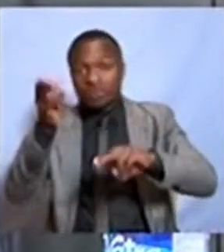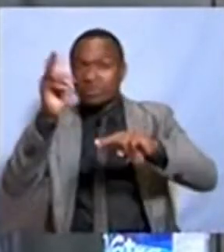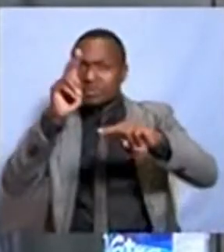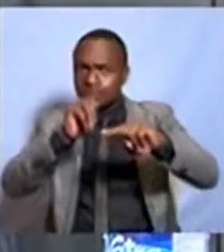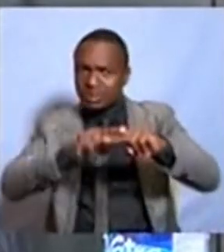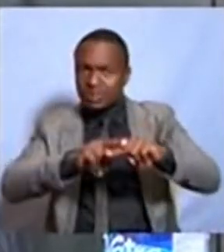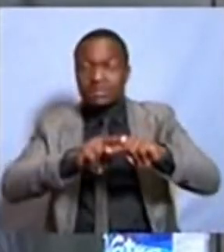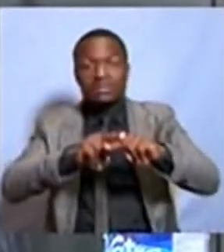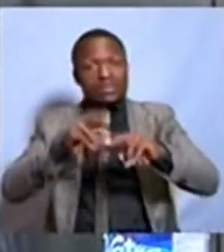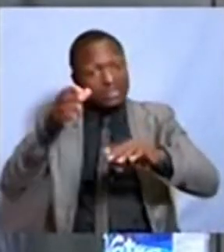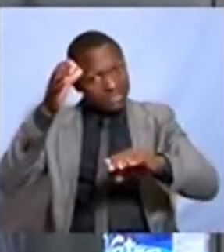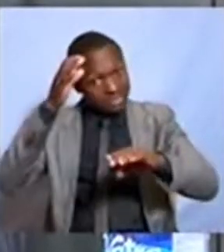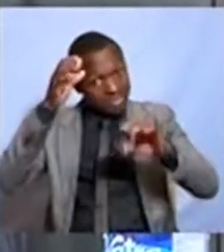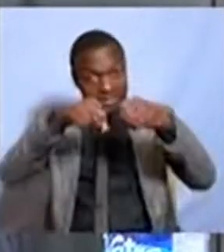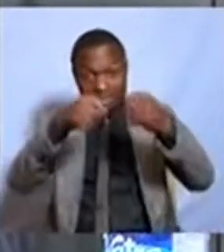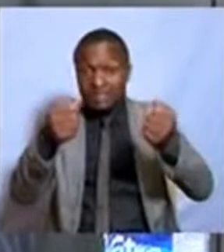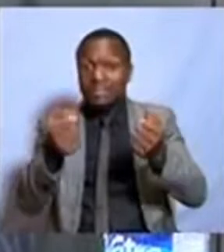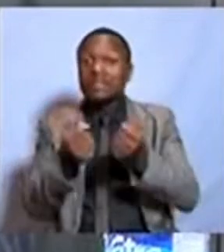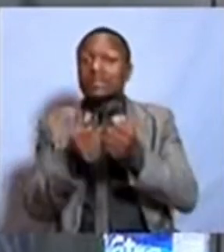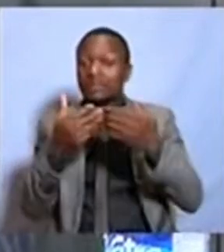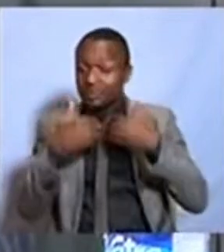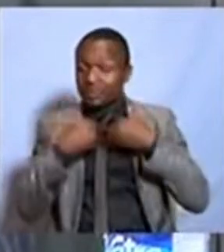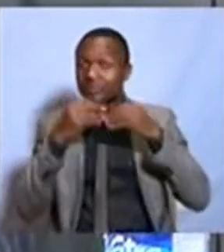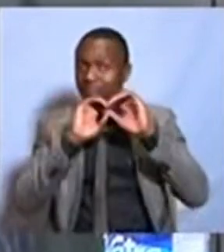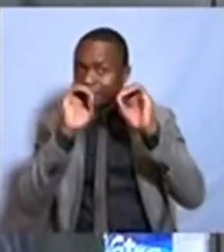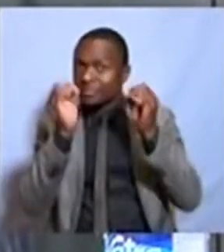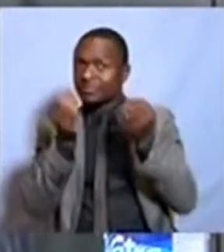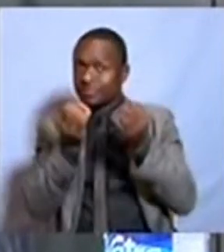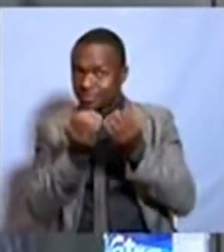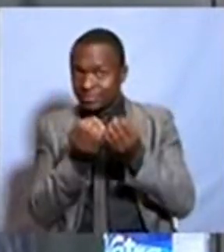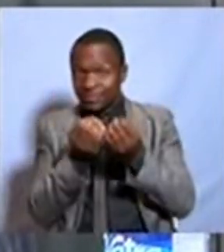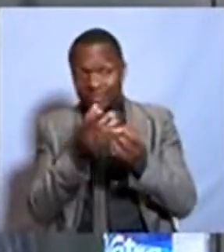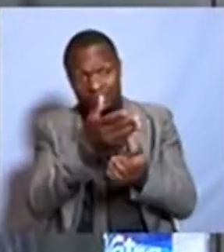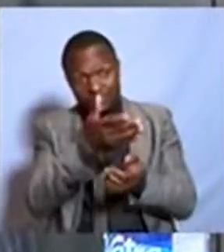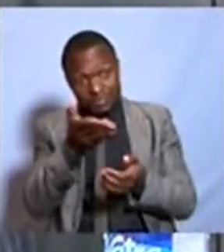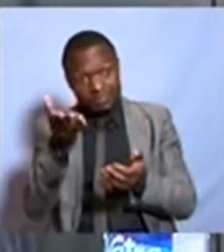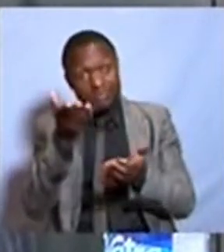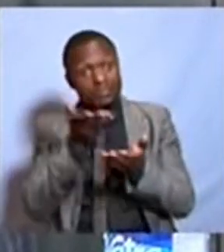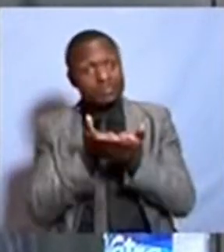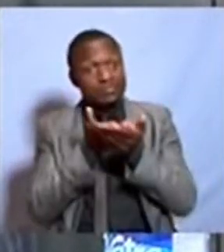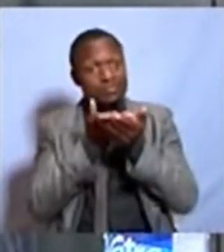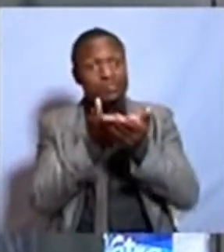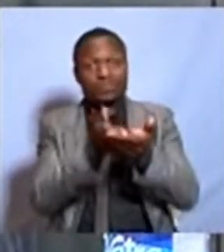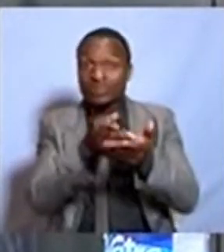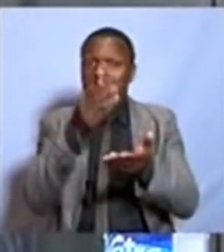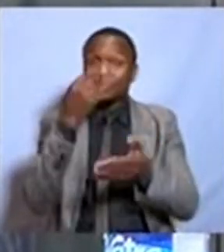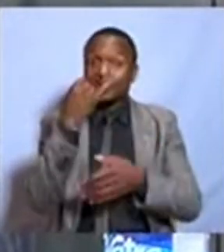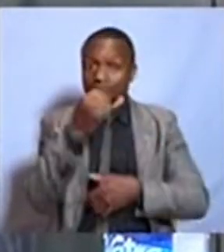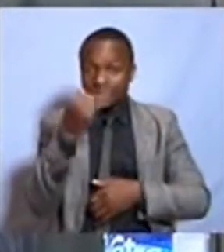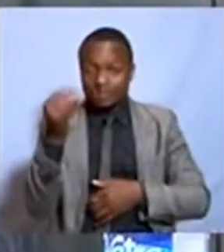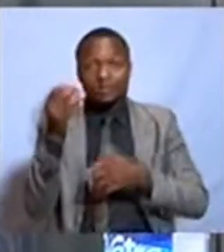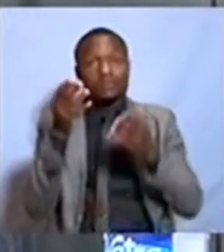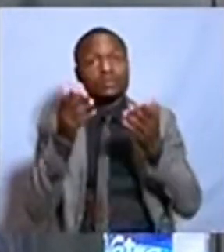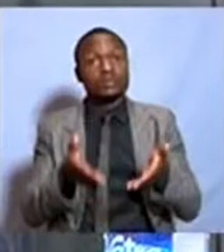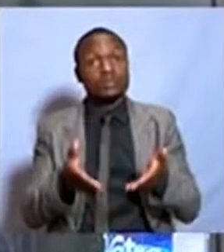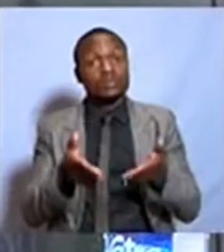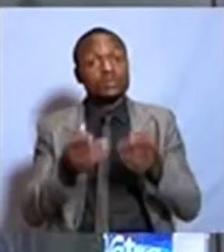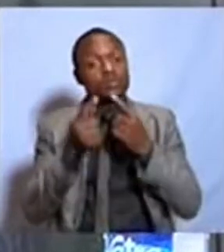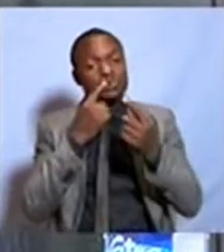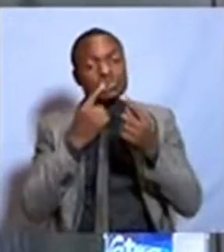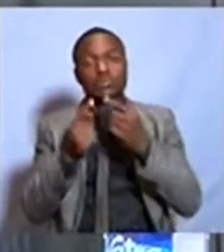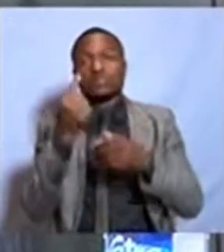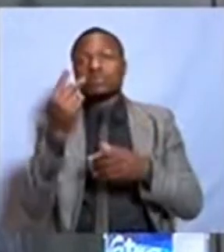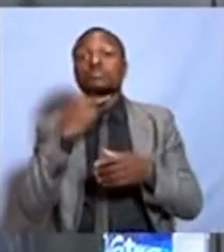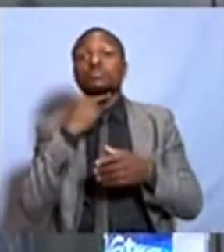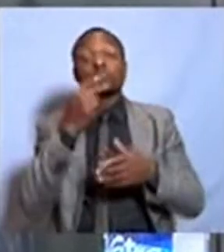as civil society, do you have an organization so that as you present matters here, you are speaking with one voice? Because